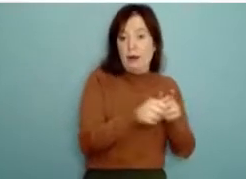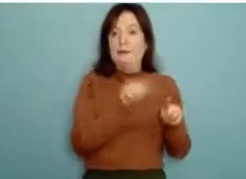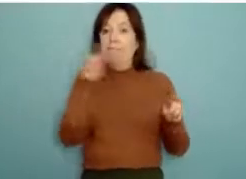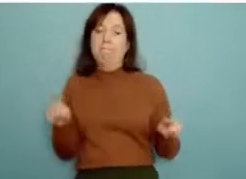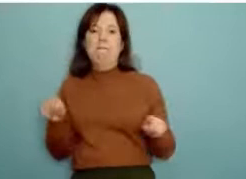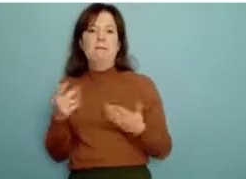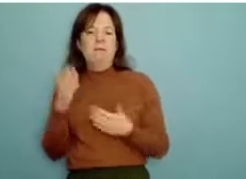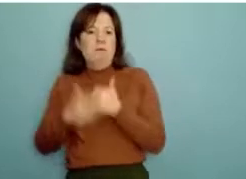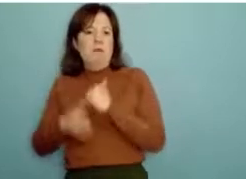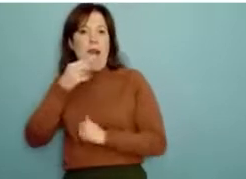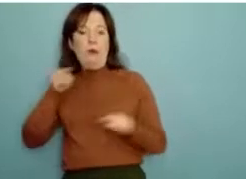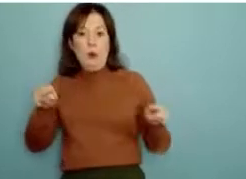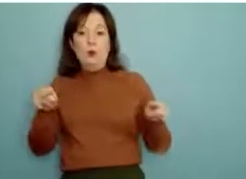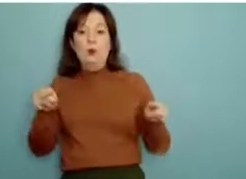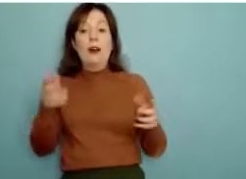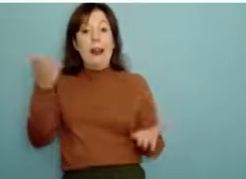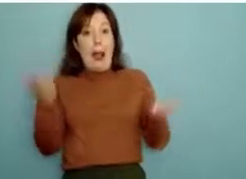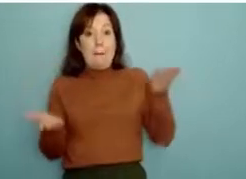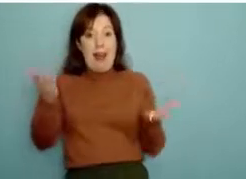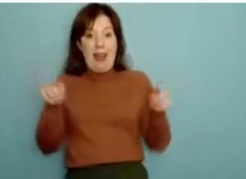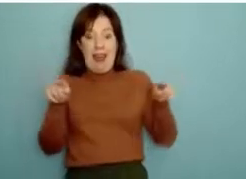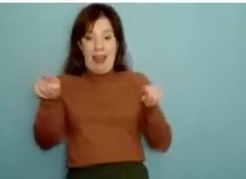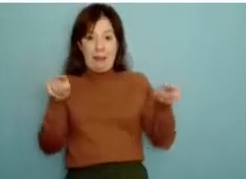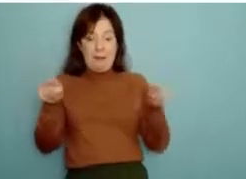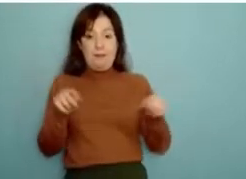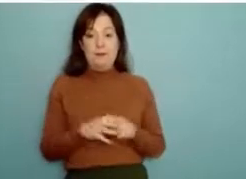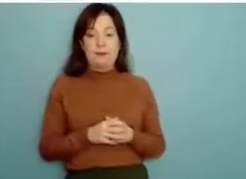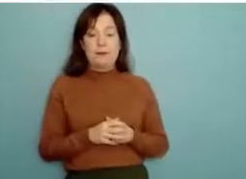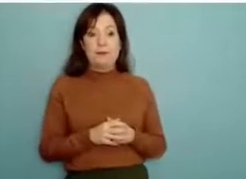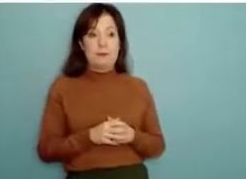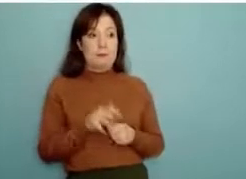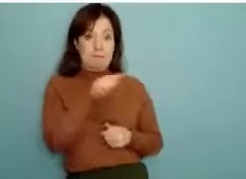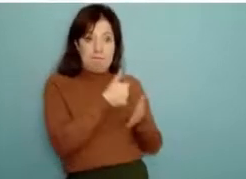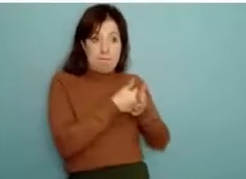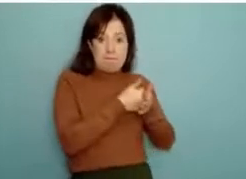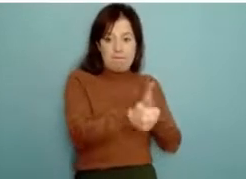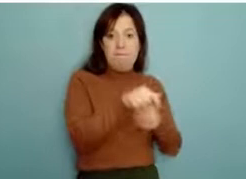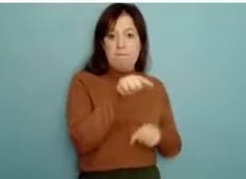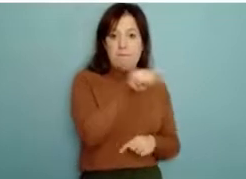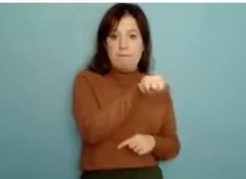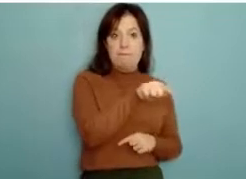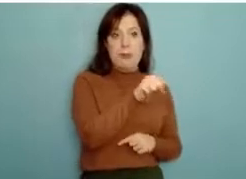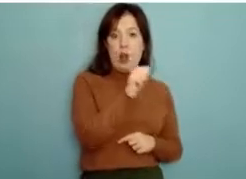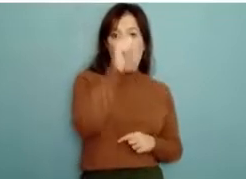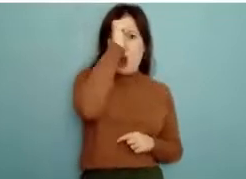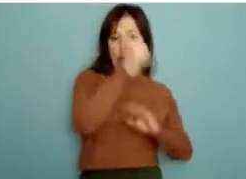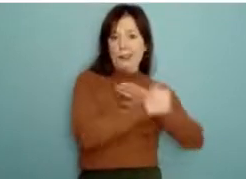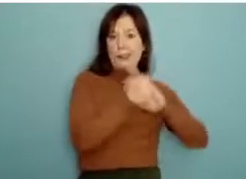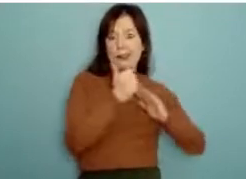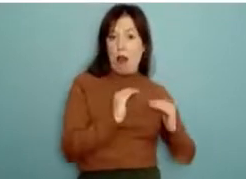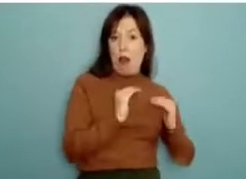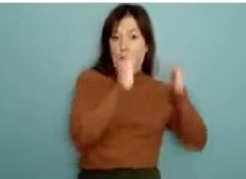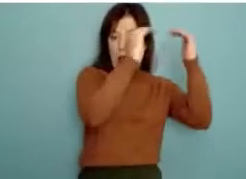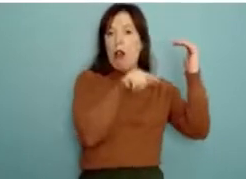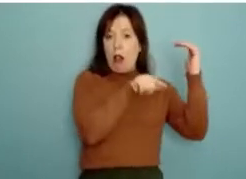And compared to infrequent users, those who used routine outcome measures frequently had higher levels of knowledge and skill. So they